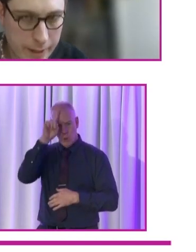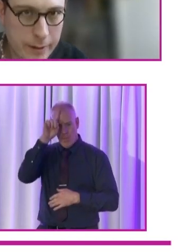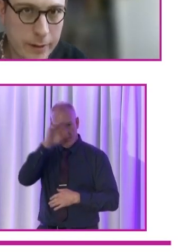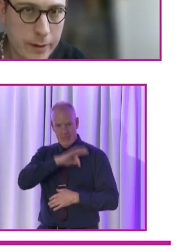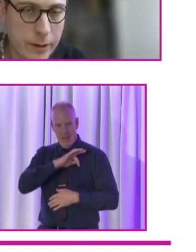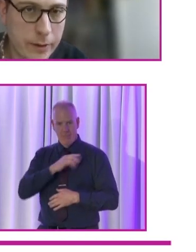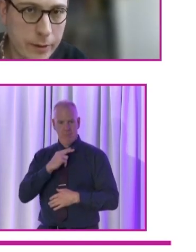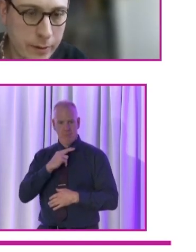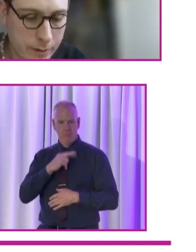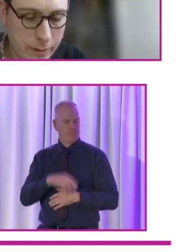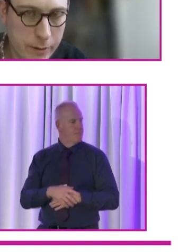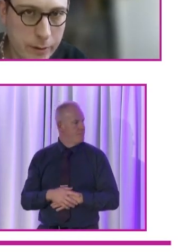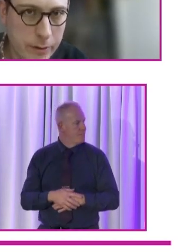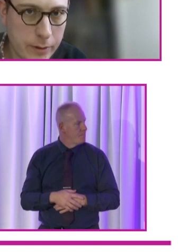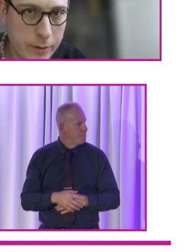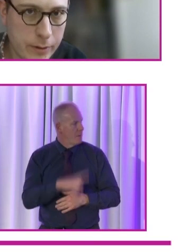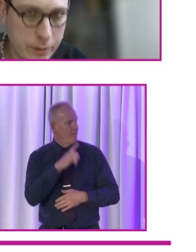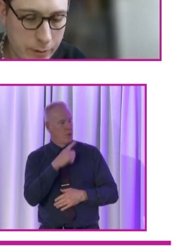first slide.